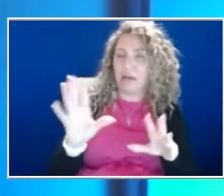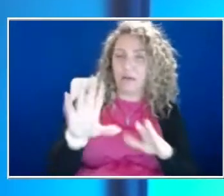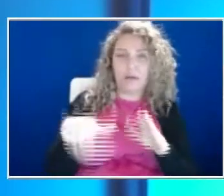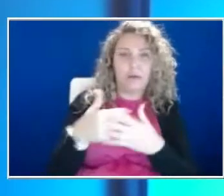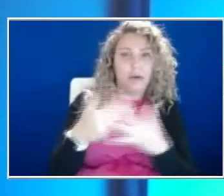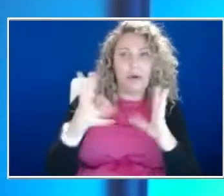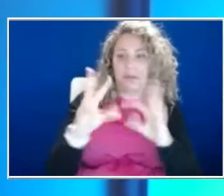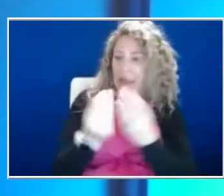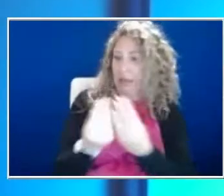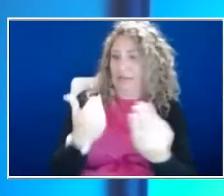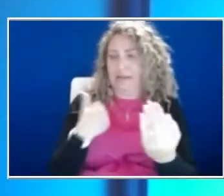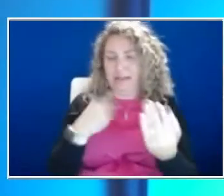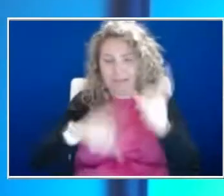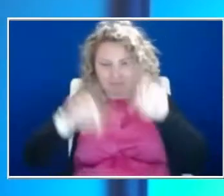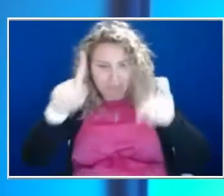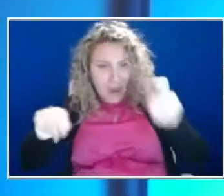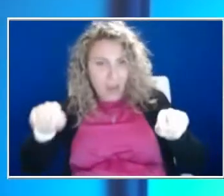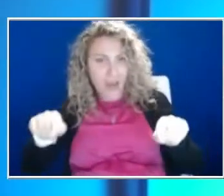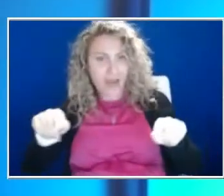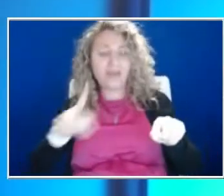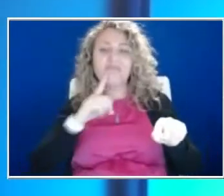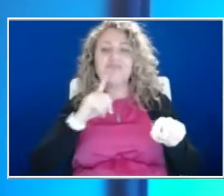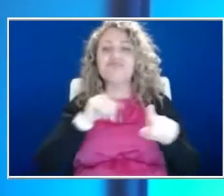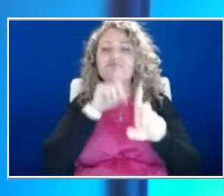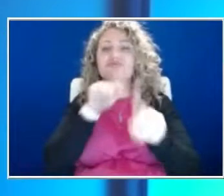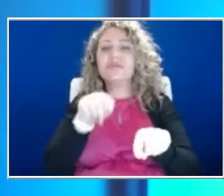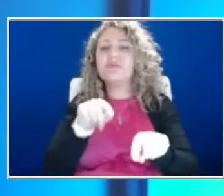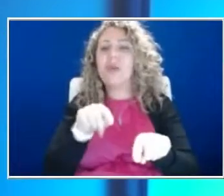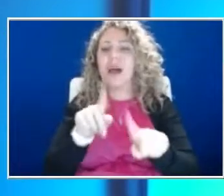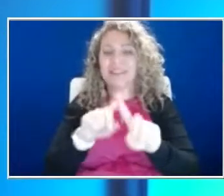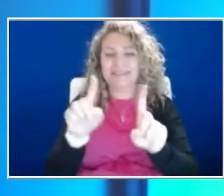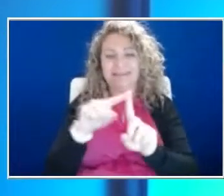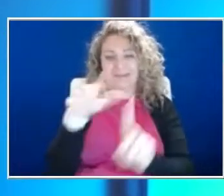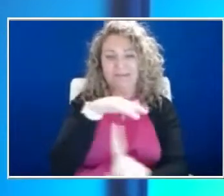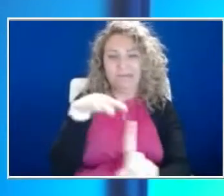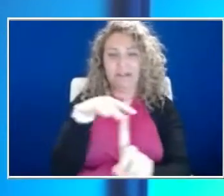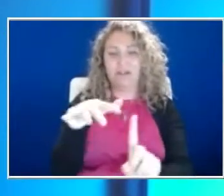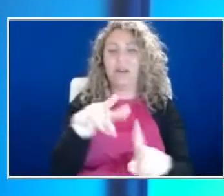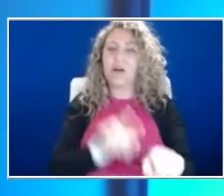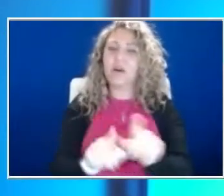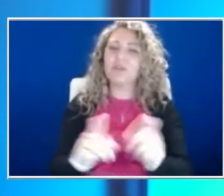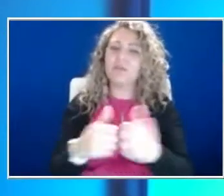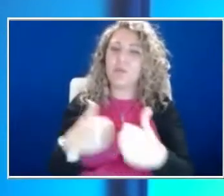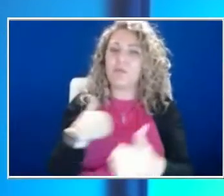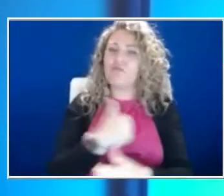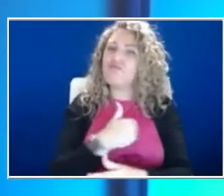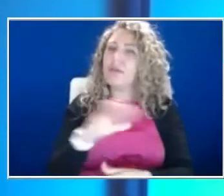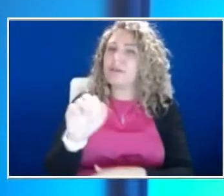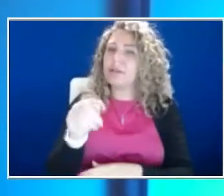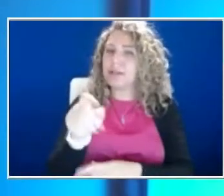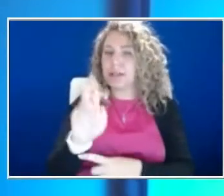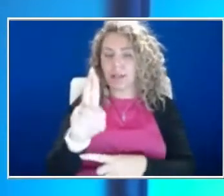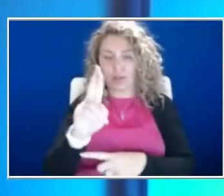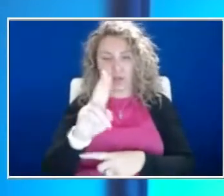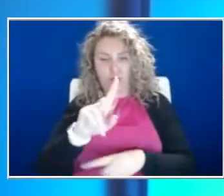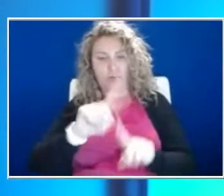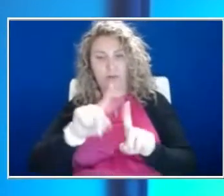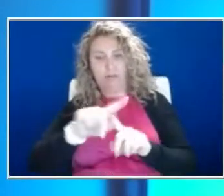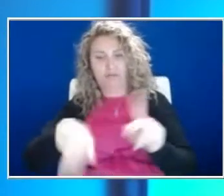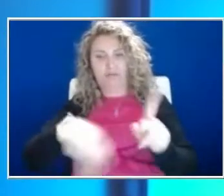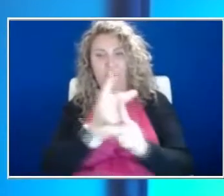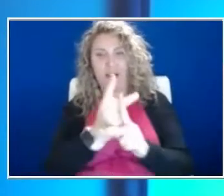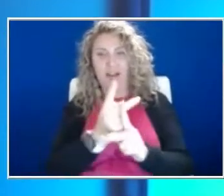different to different environments, that's what we understand about breast cancer now as well. So the different types of breast cancer need to have